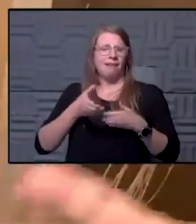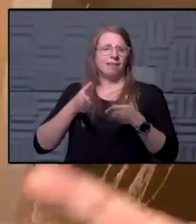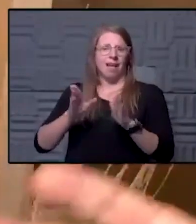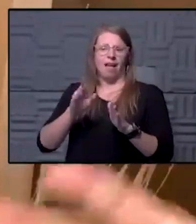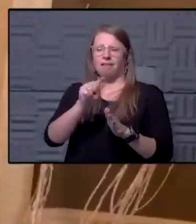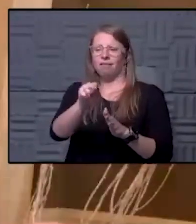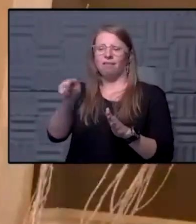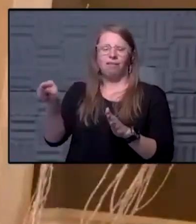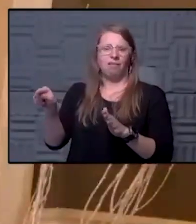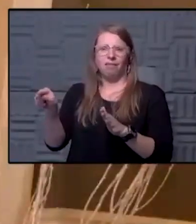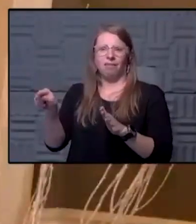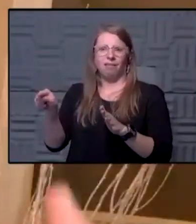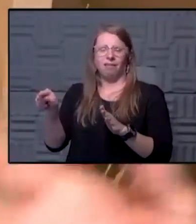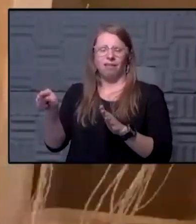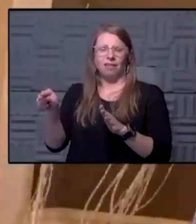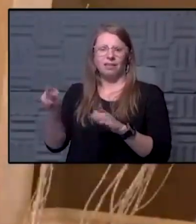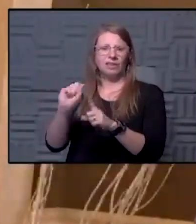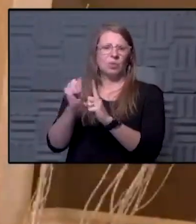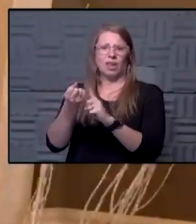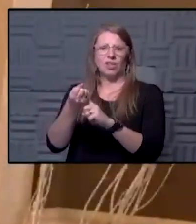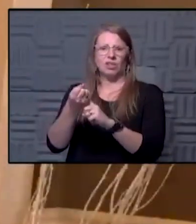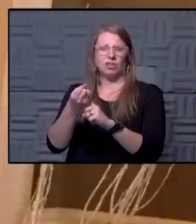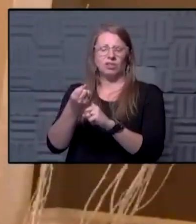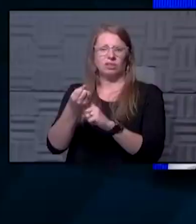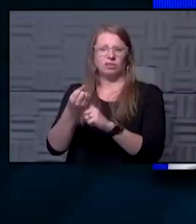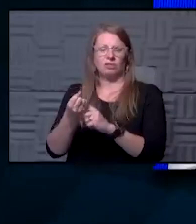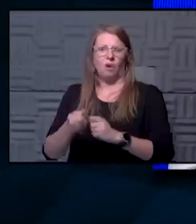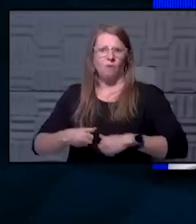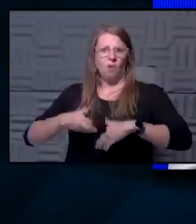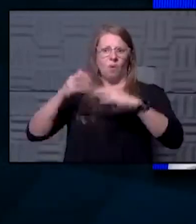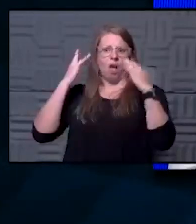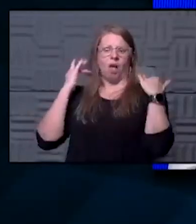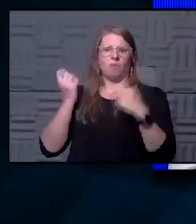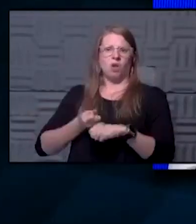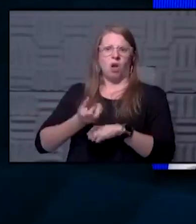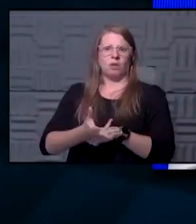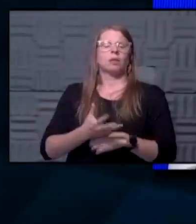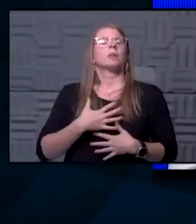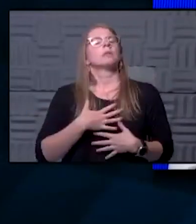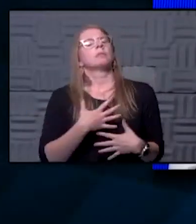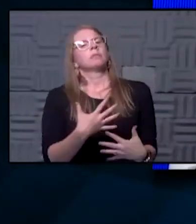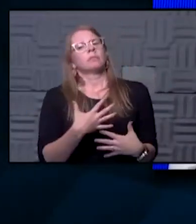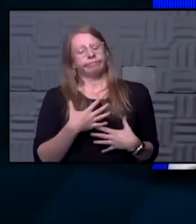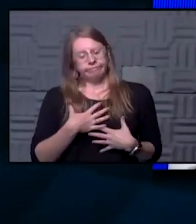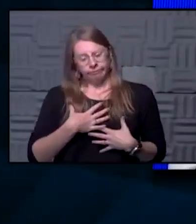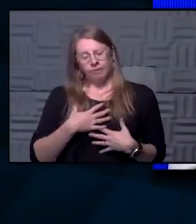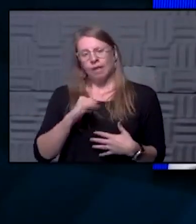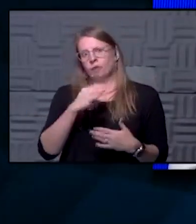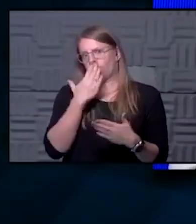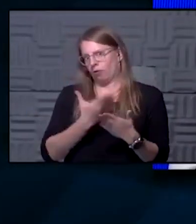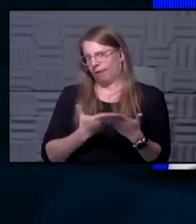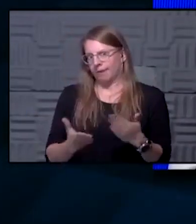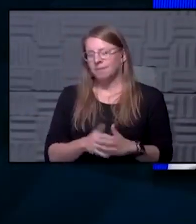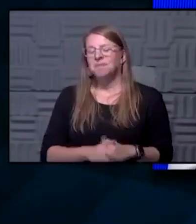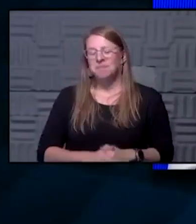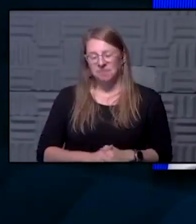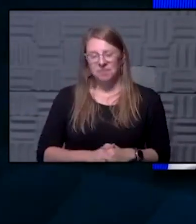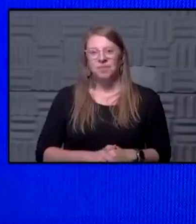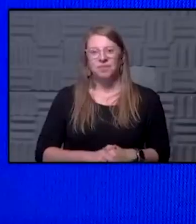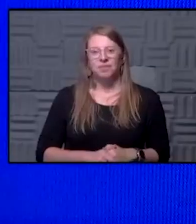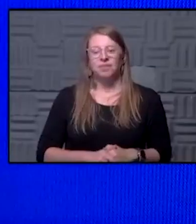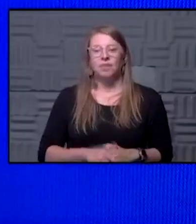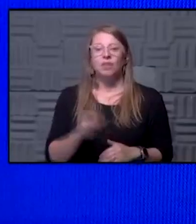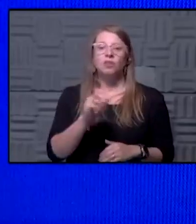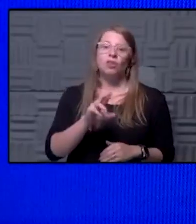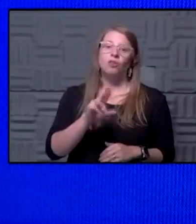other outside circumstances to overwhelm us. Take a deep breath. That indeed is a good thing. Yeah.